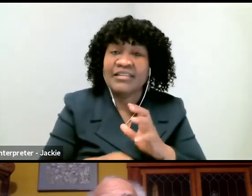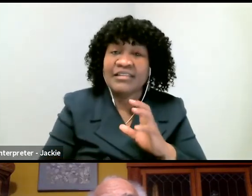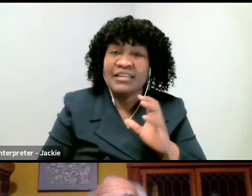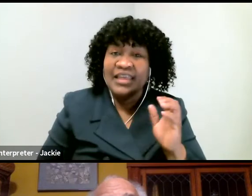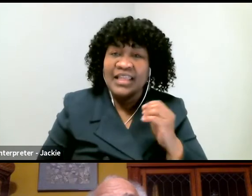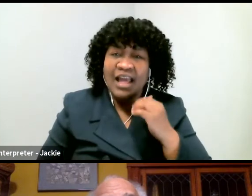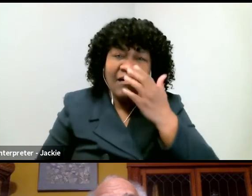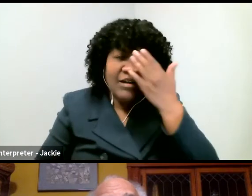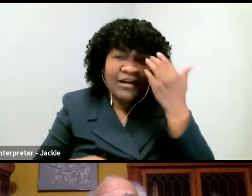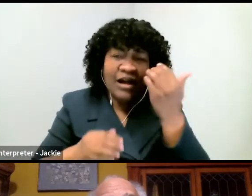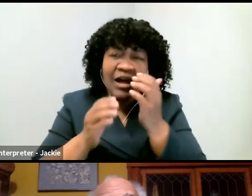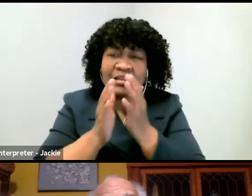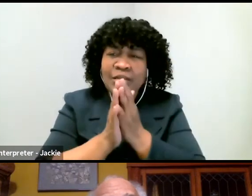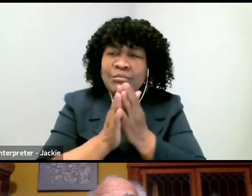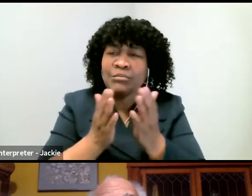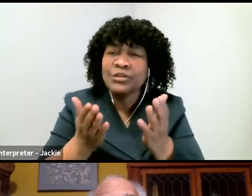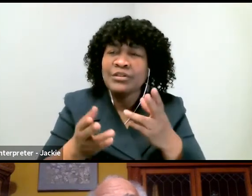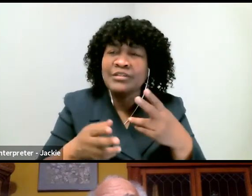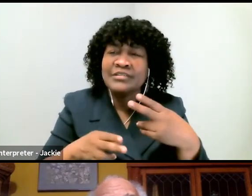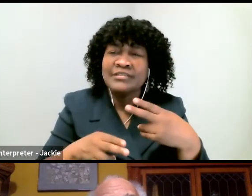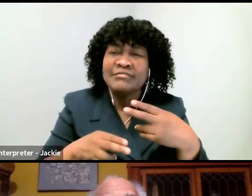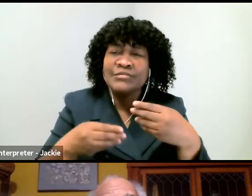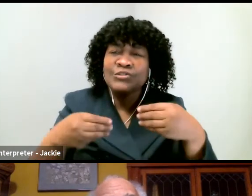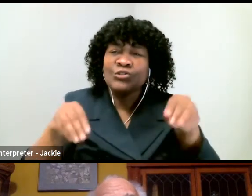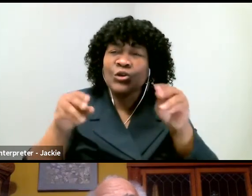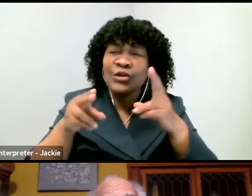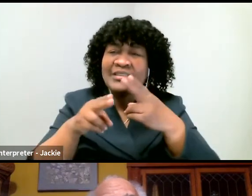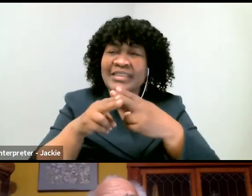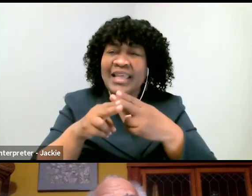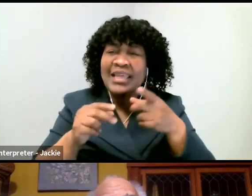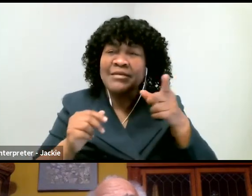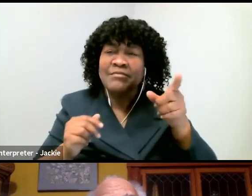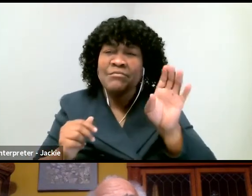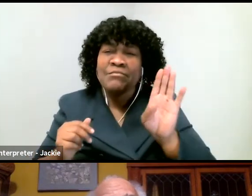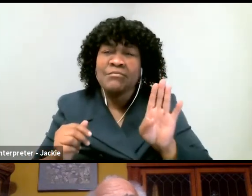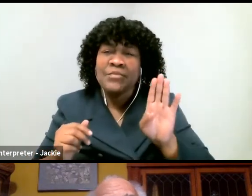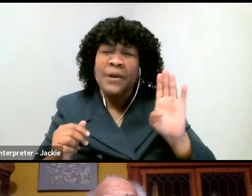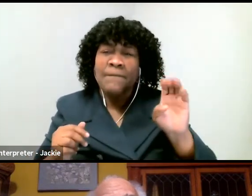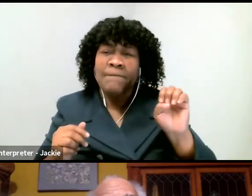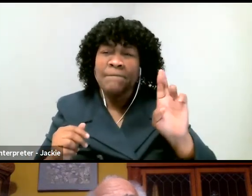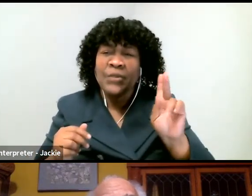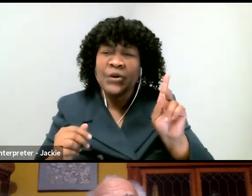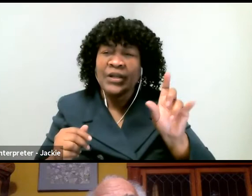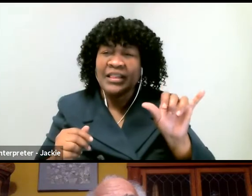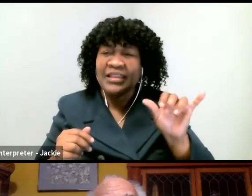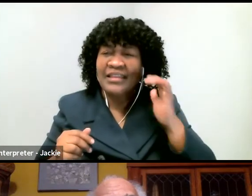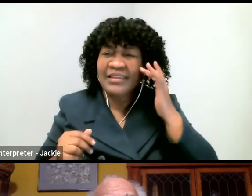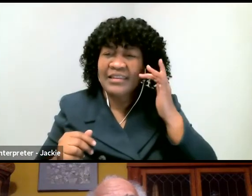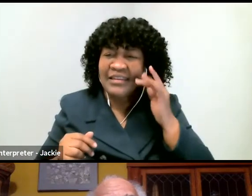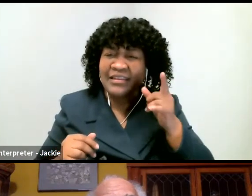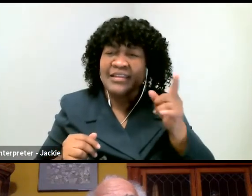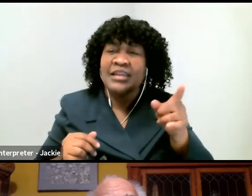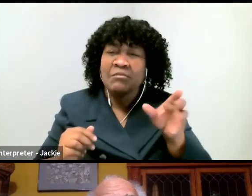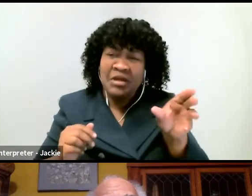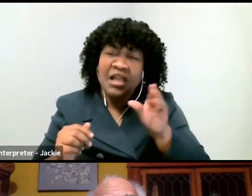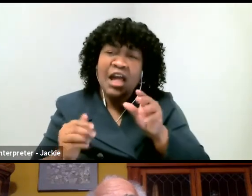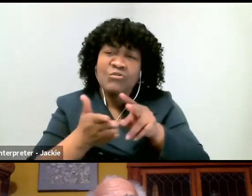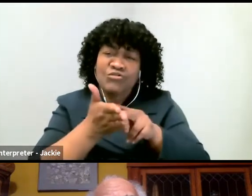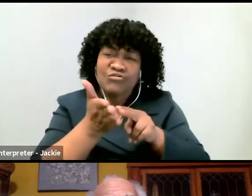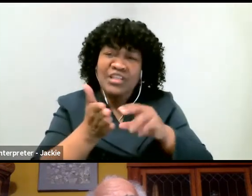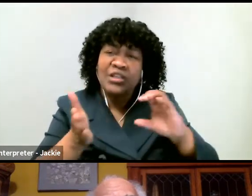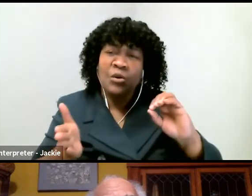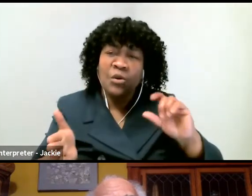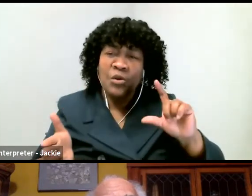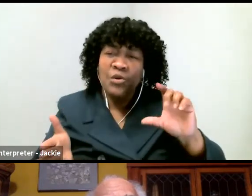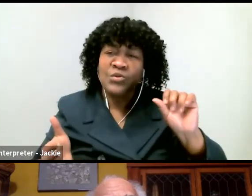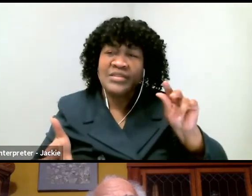I've forgotten what the bookshop's name was, what the bookstore's name was called in Berkeley, but I'd been reading Olson talking about